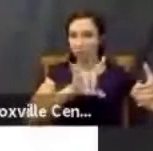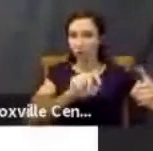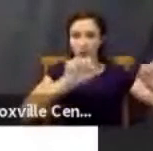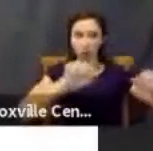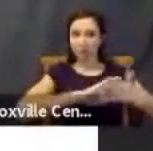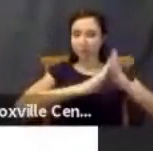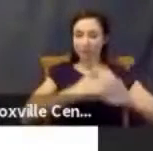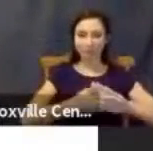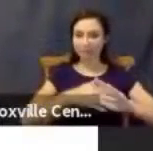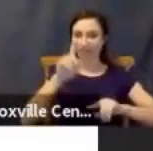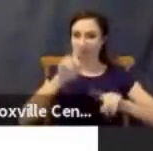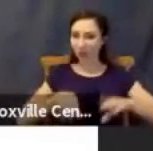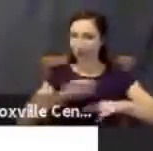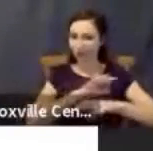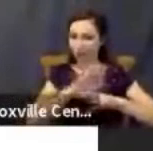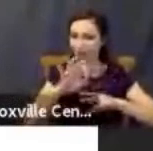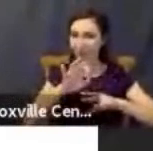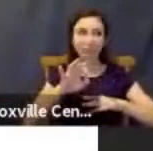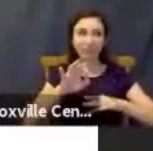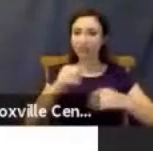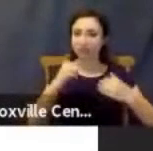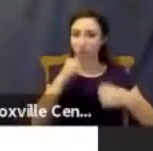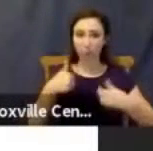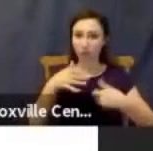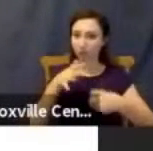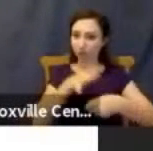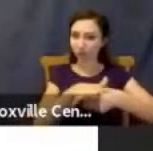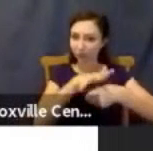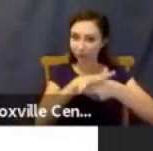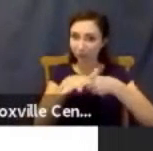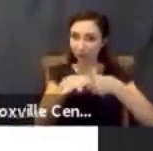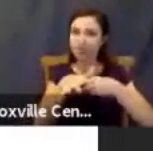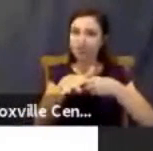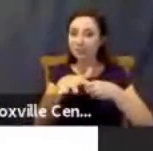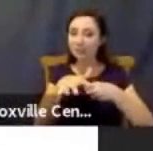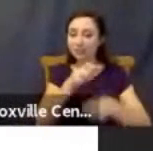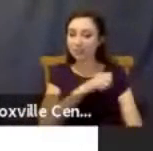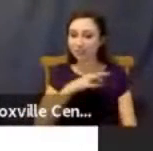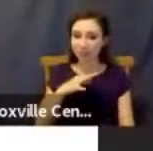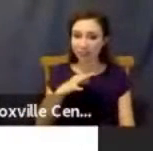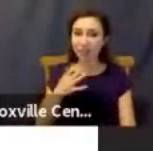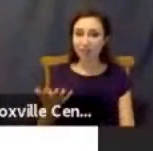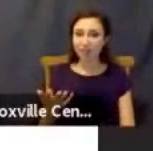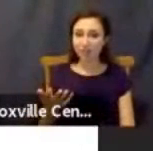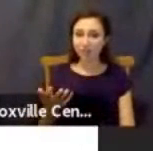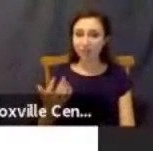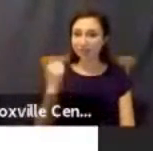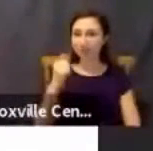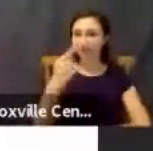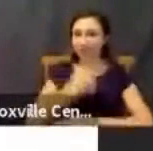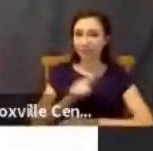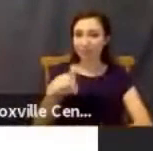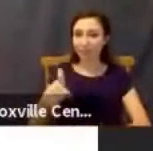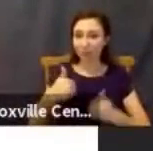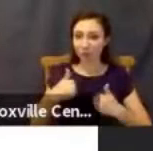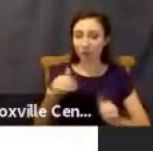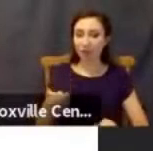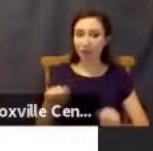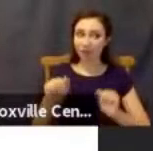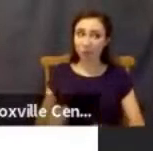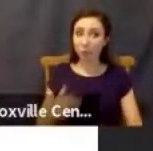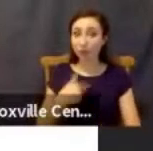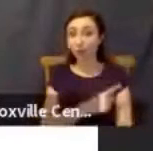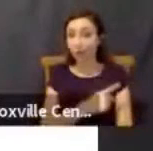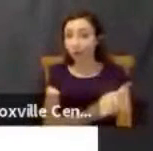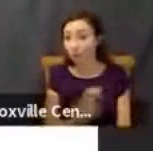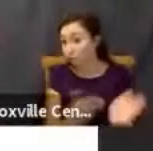couldn't in a short period of time have patients, and then 10 days later they could have patients again. And